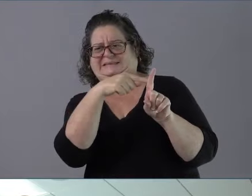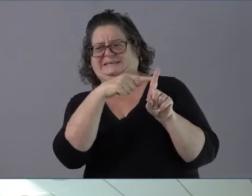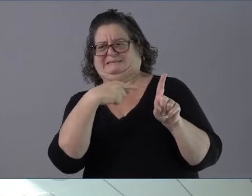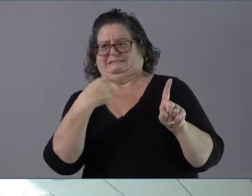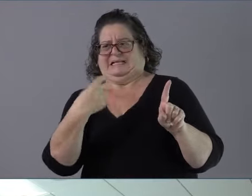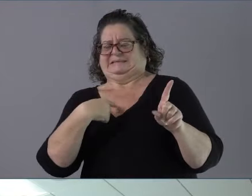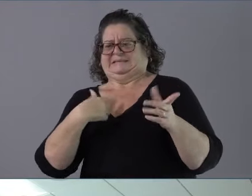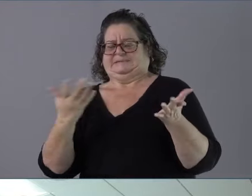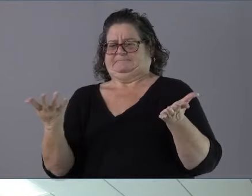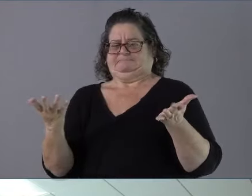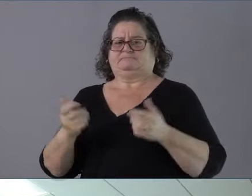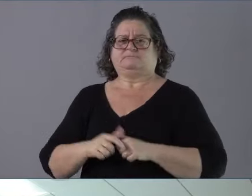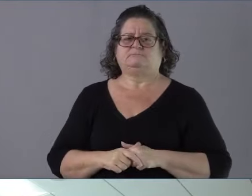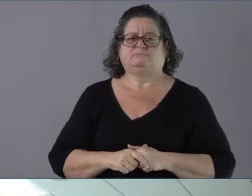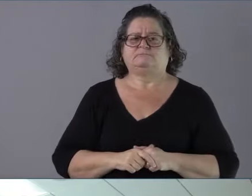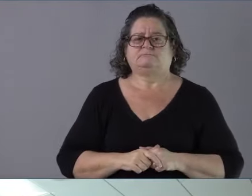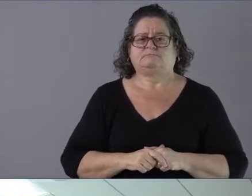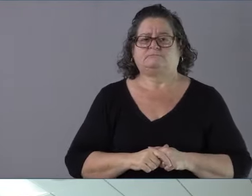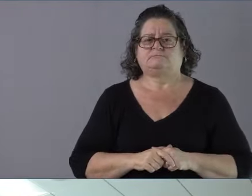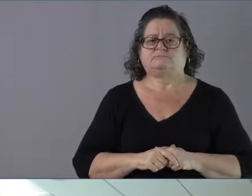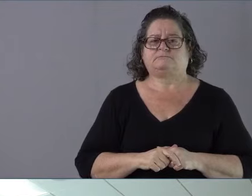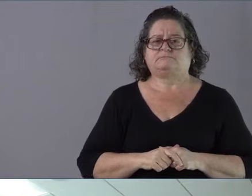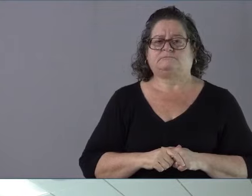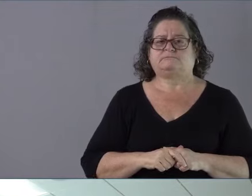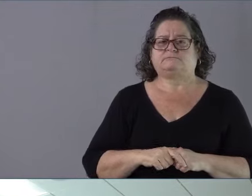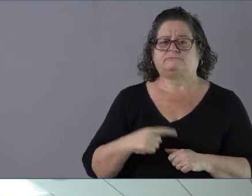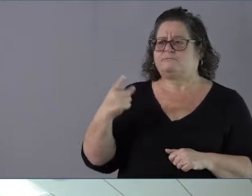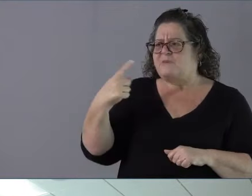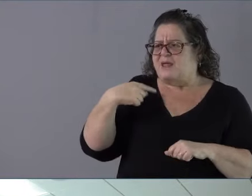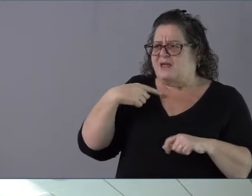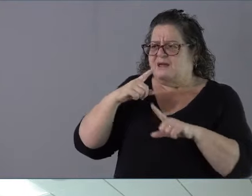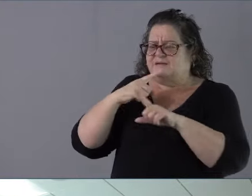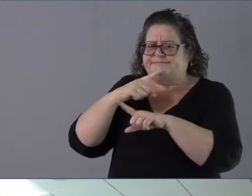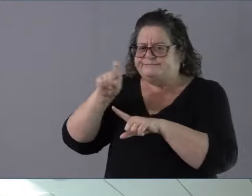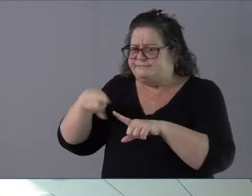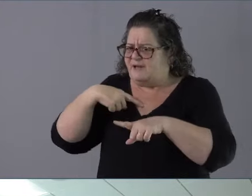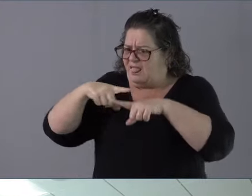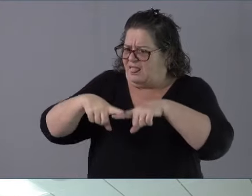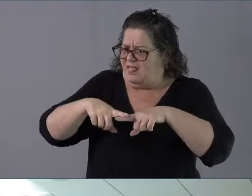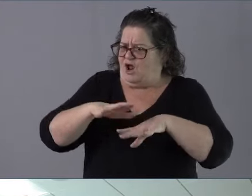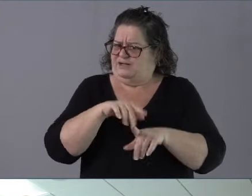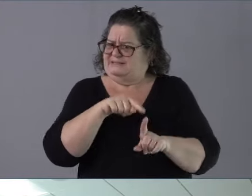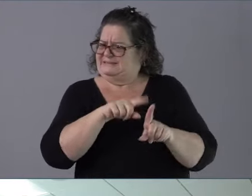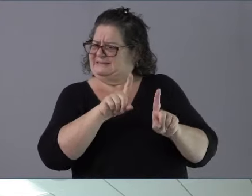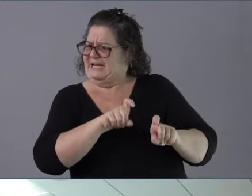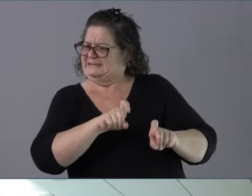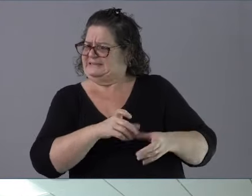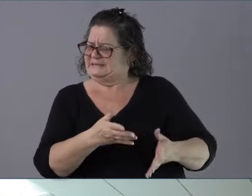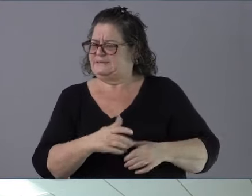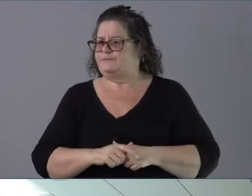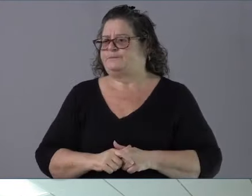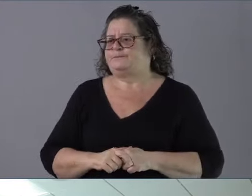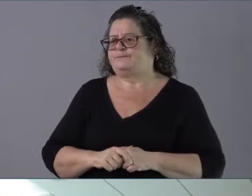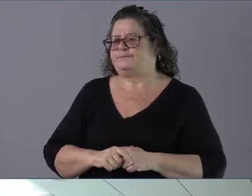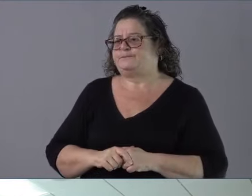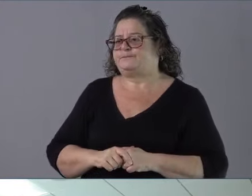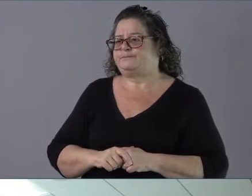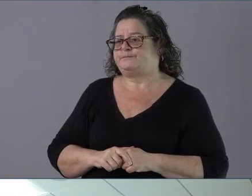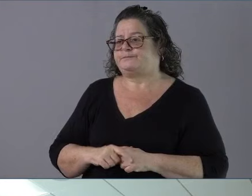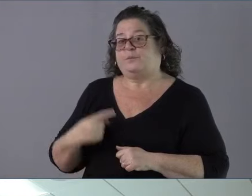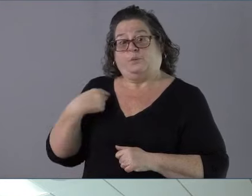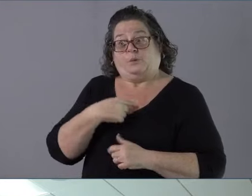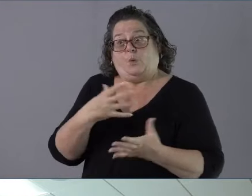question for them because we want testing ramped up, and we're sharing with people that we're going to have 35,000 tests a day by